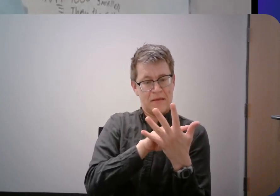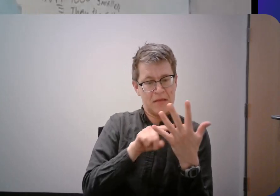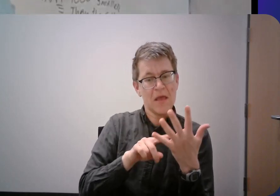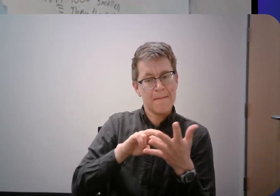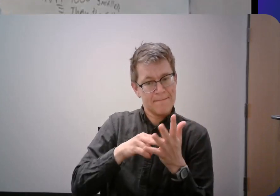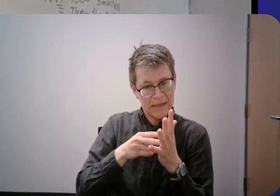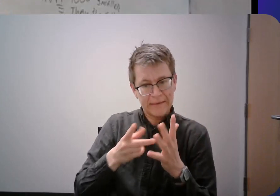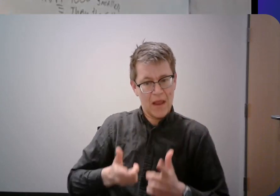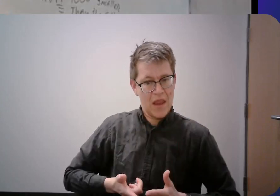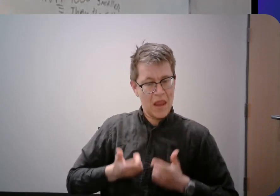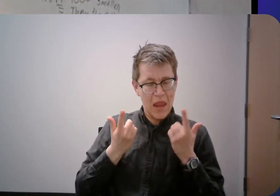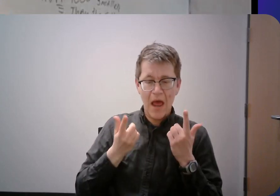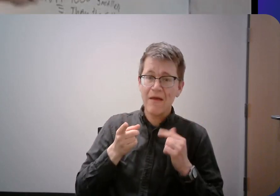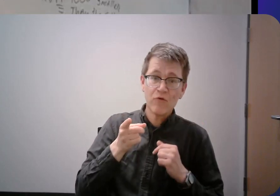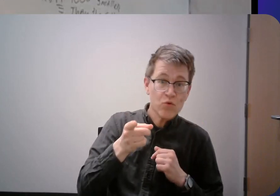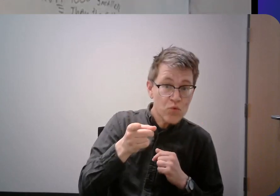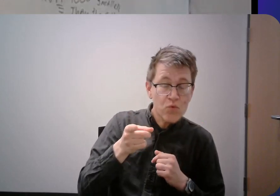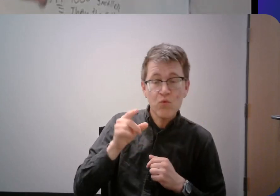something else.